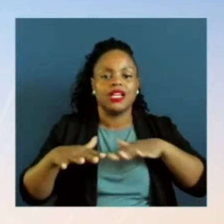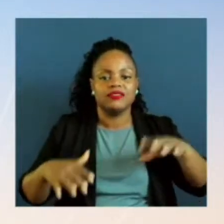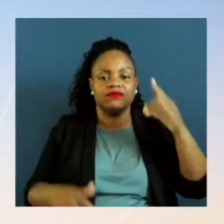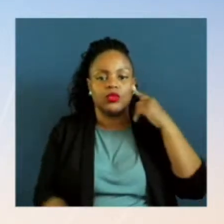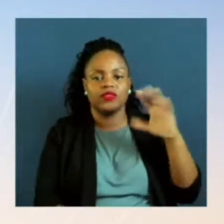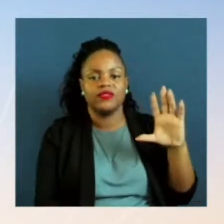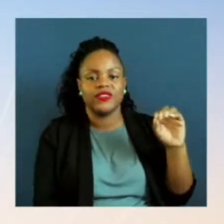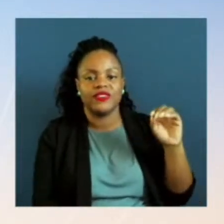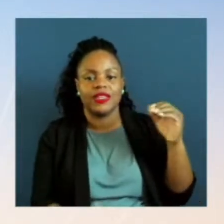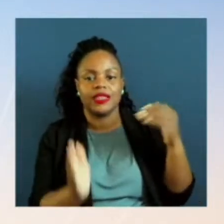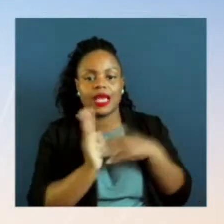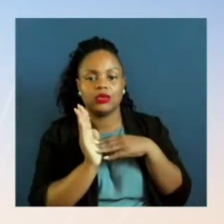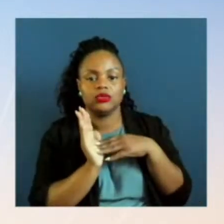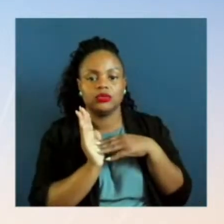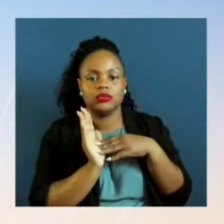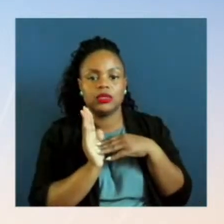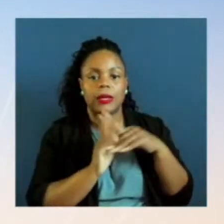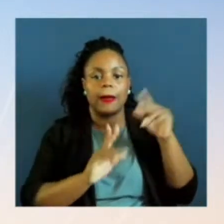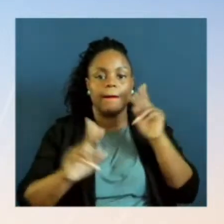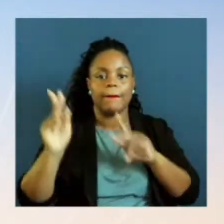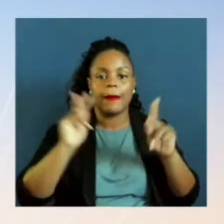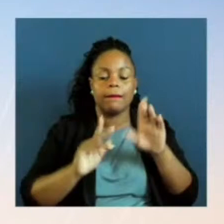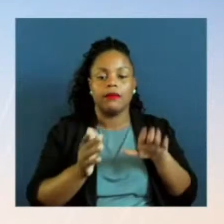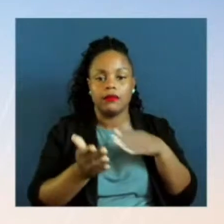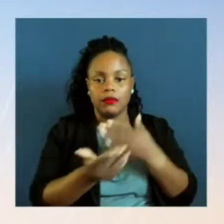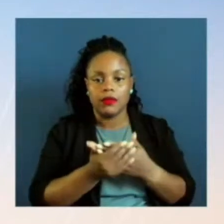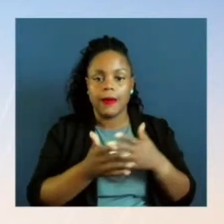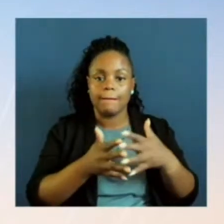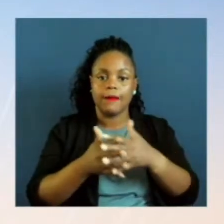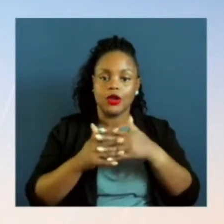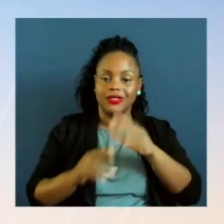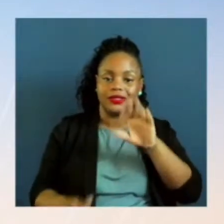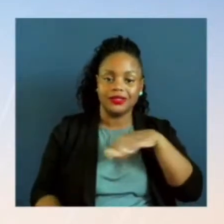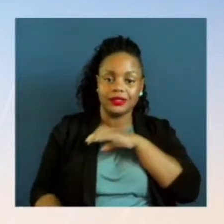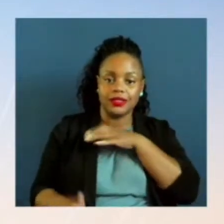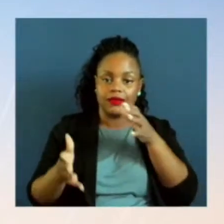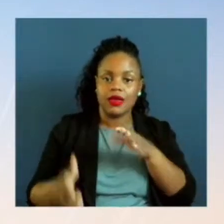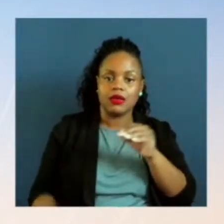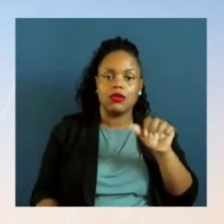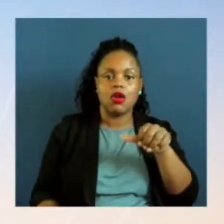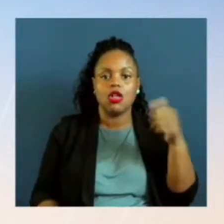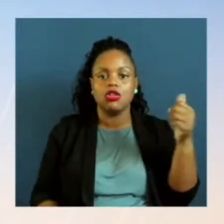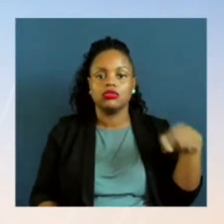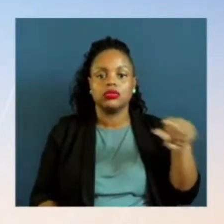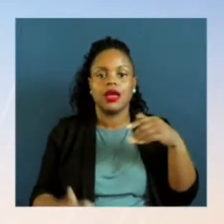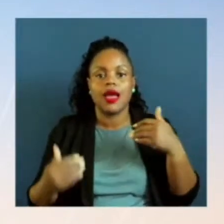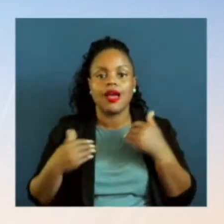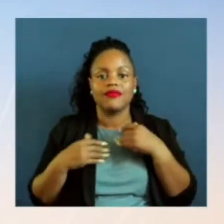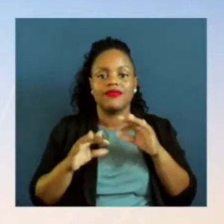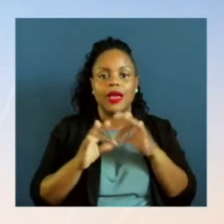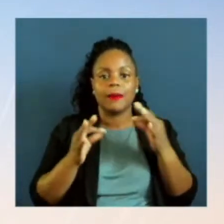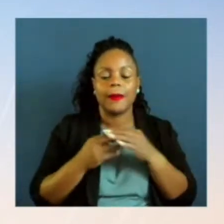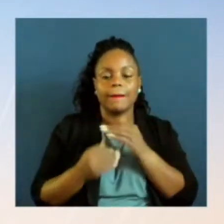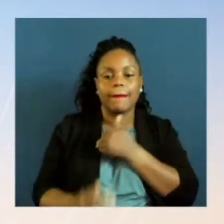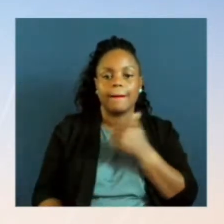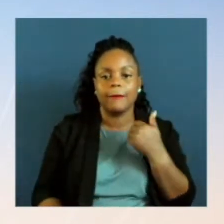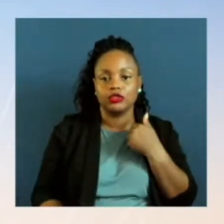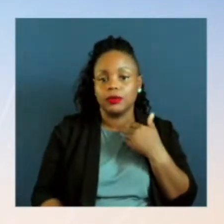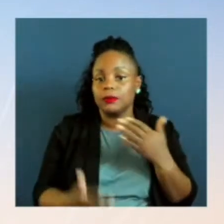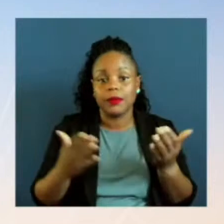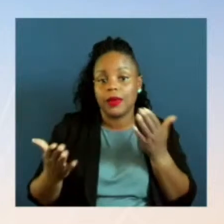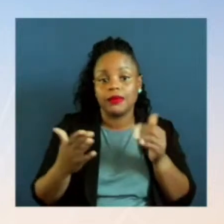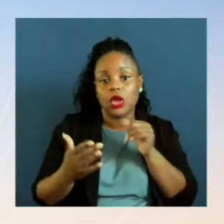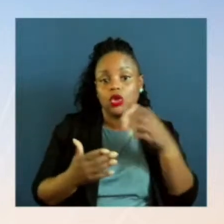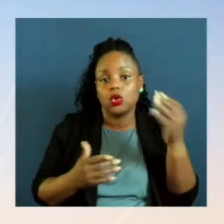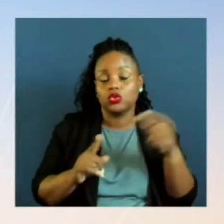this country, American citizens and others, who have family members who may not go to those military bases, U.S. citizens, of course, who may not go to those bases,